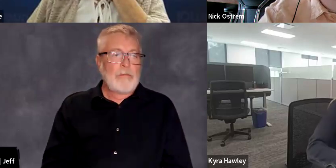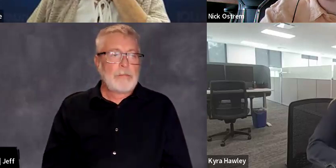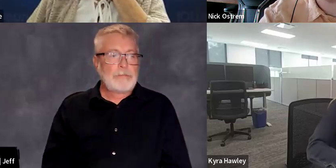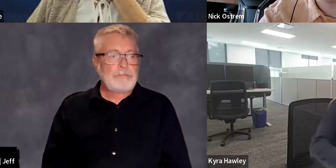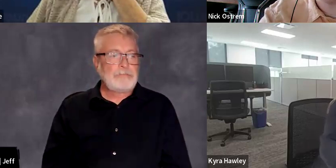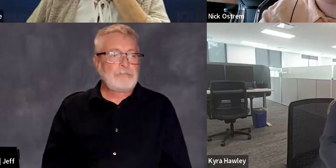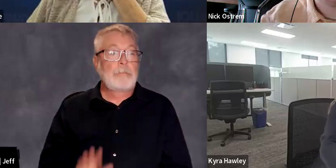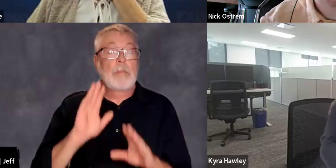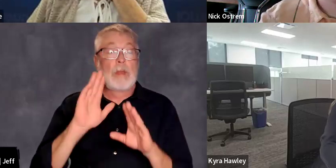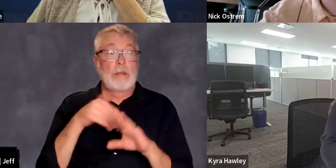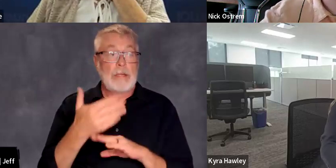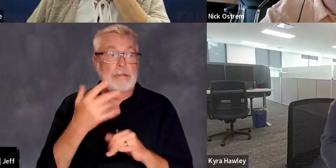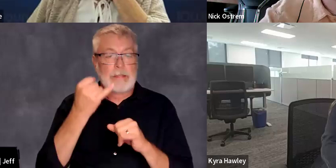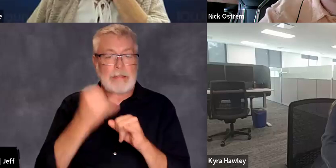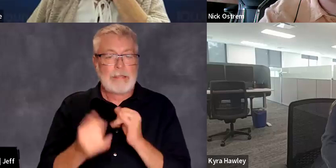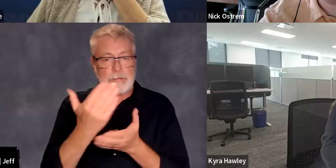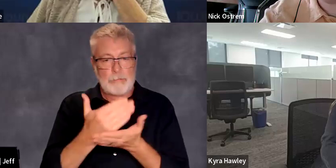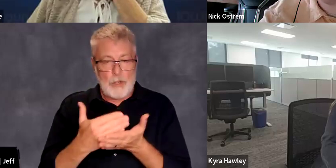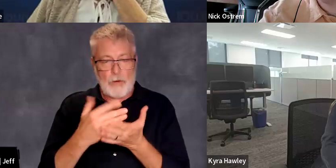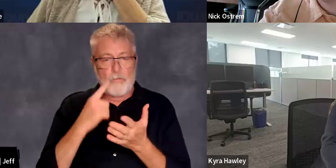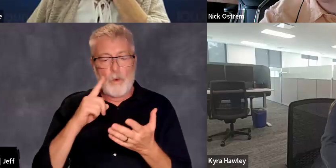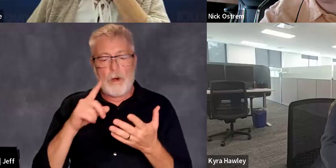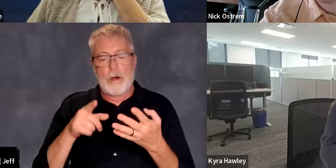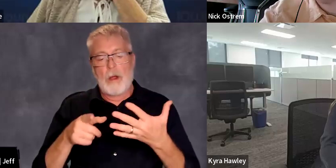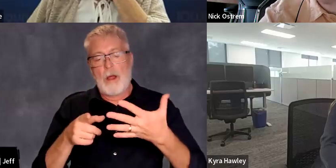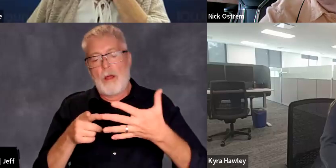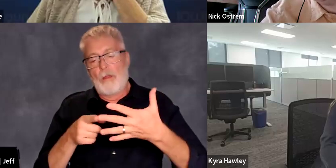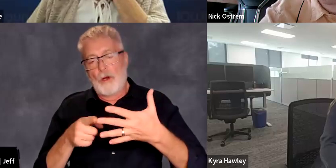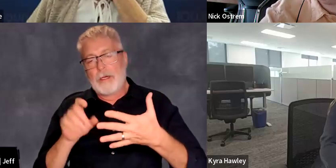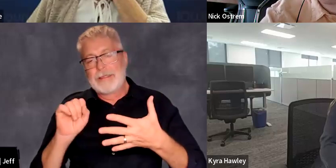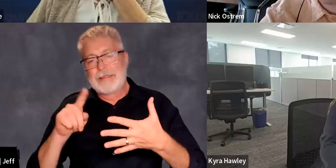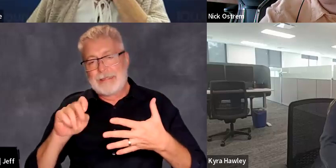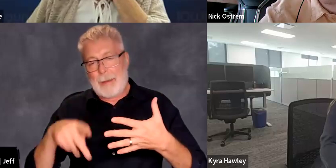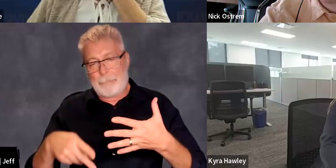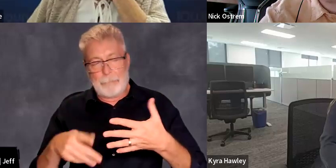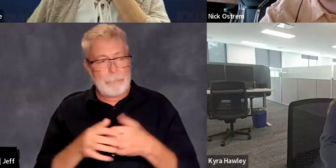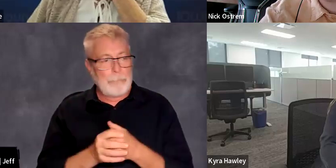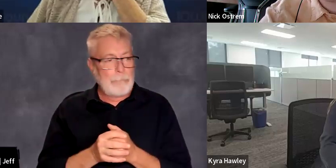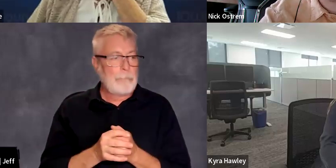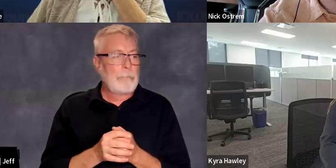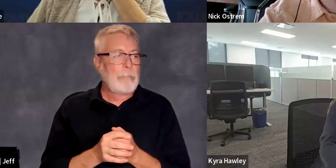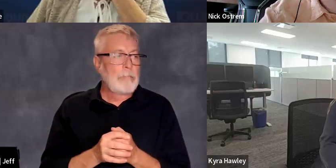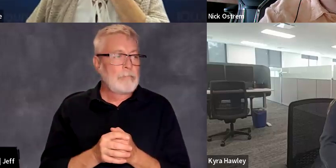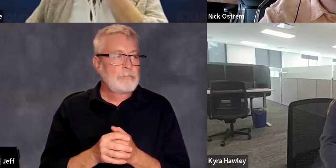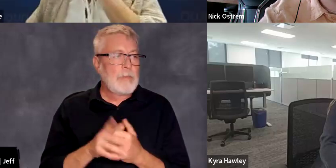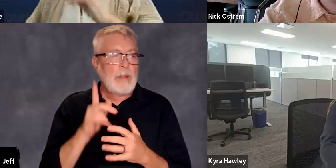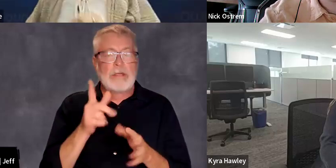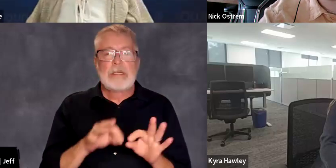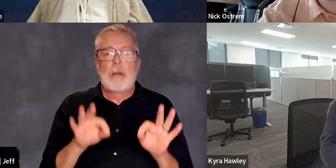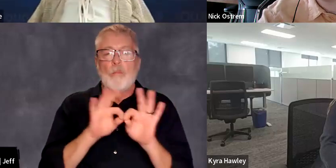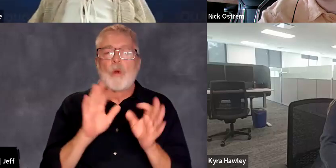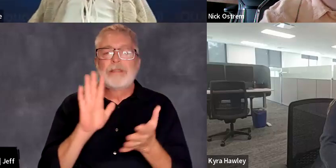And then we get to the last part of step 3. So, uh, this is your important